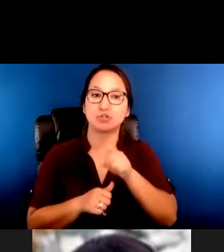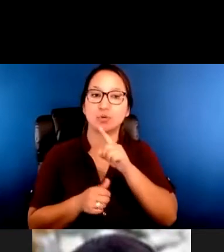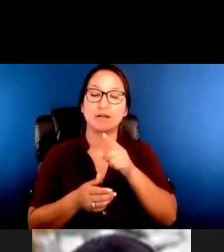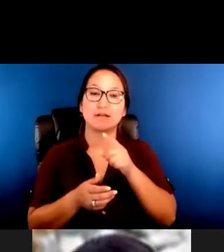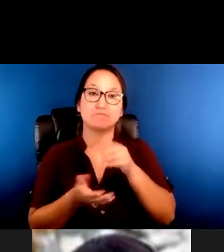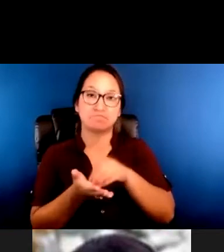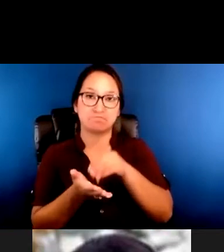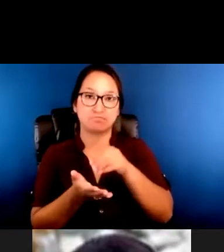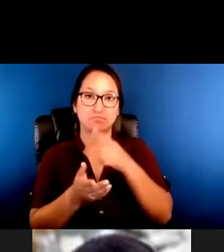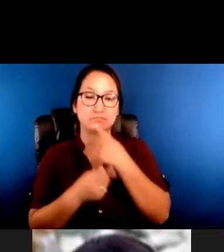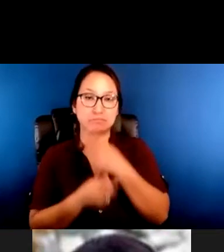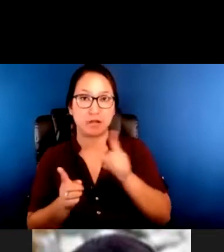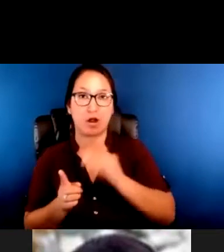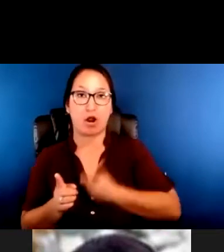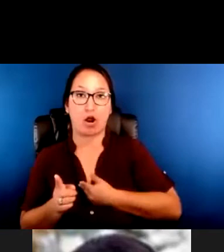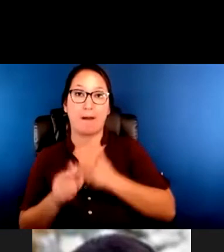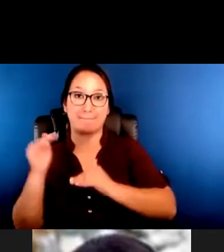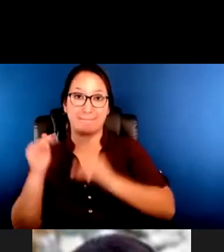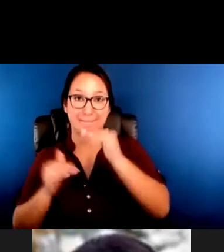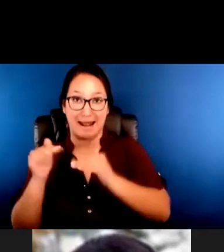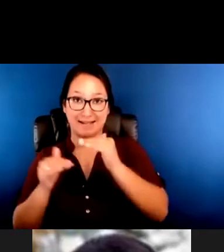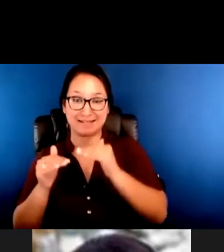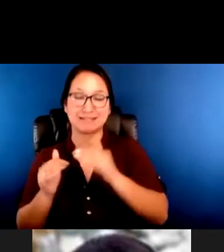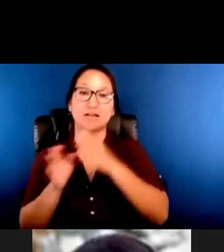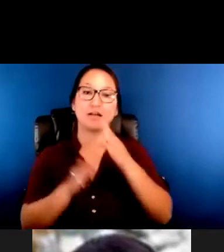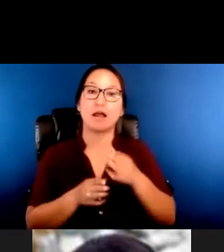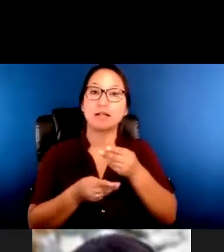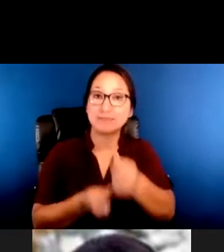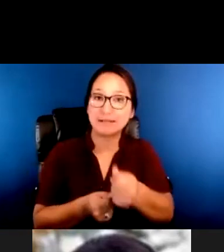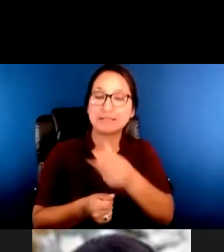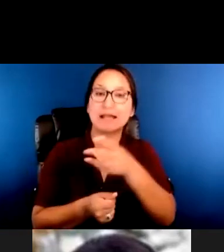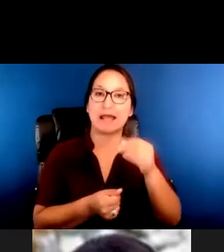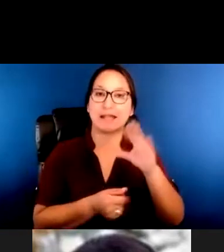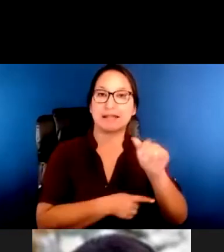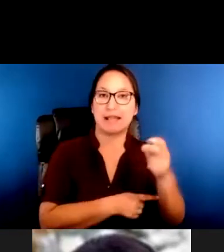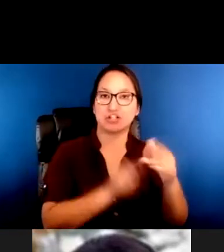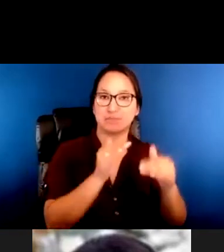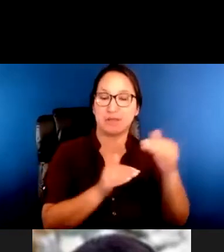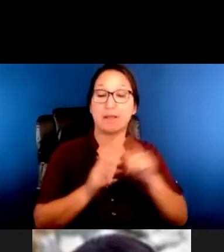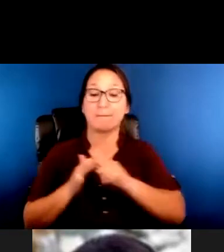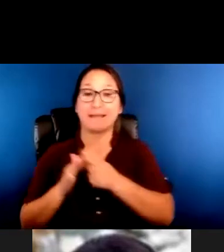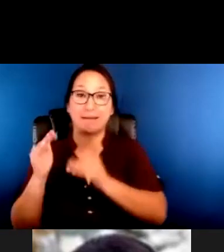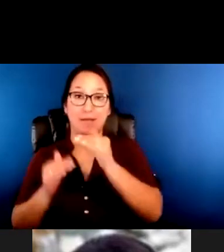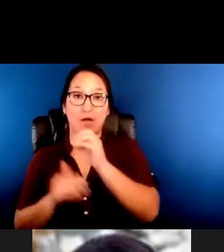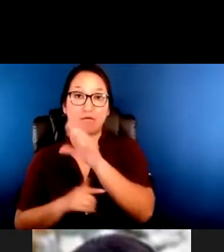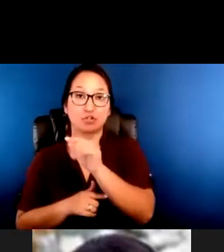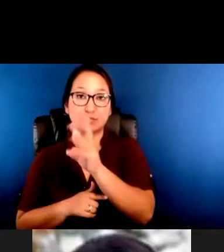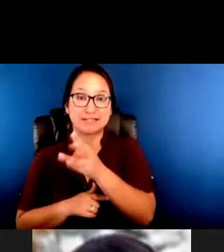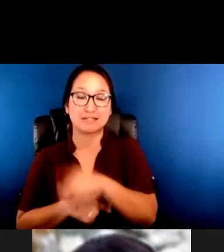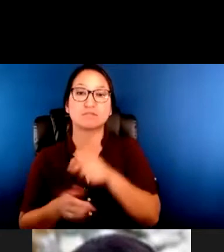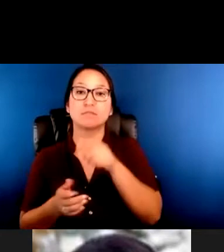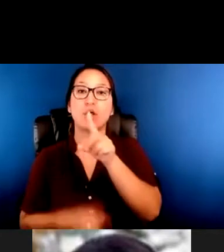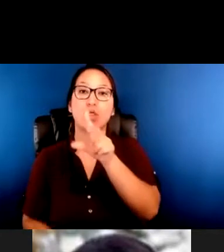our total expenses, and then our ending cash balance. So our beginning balance as of October 6, 2020 was